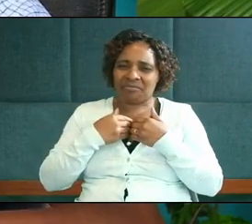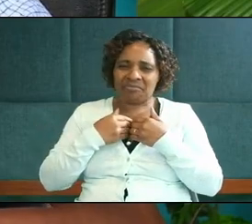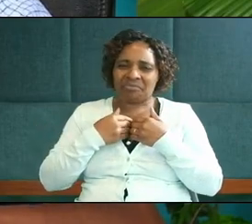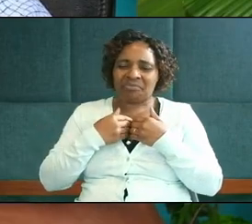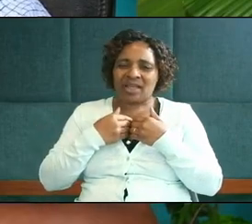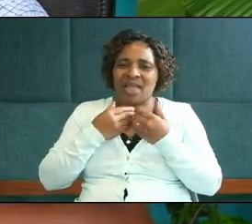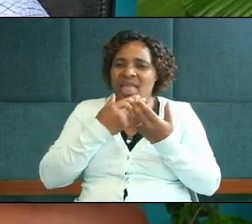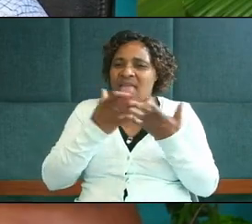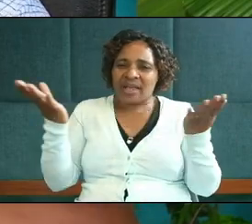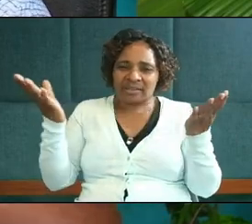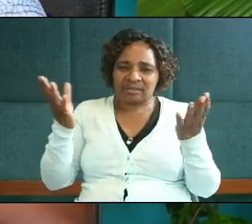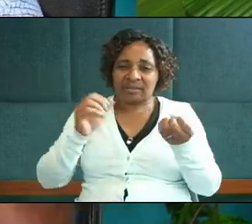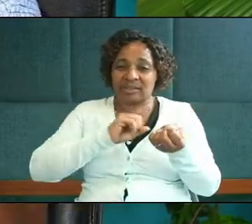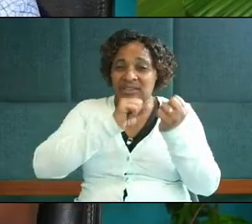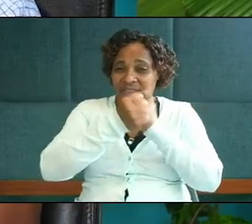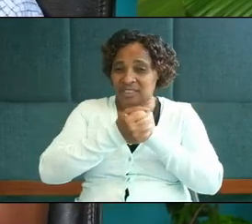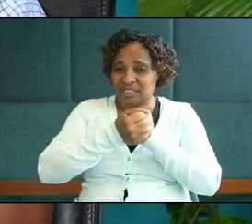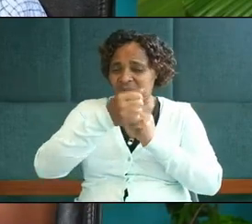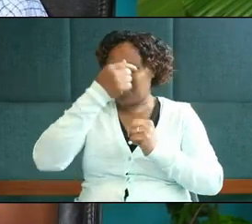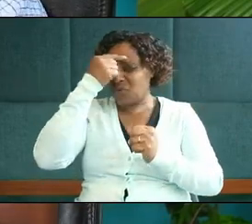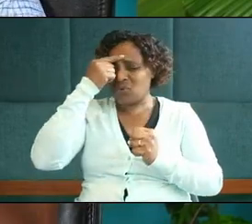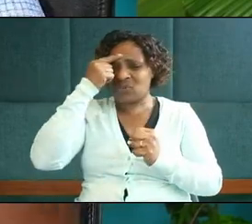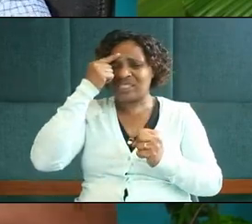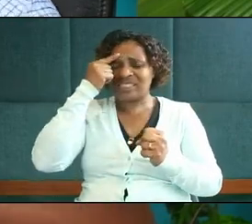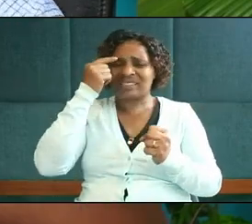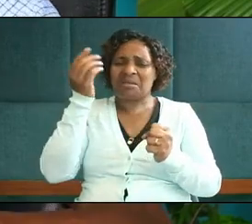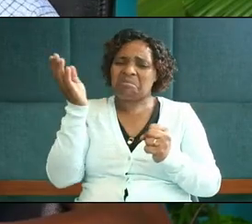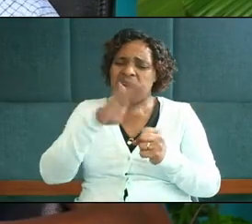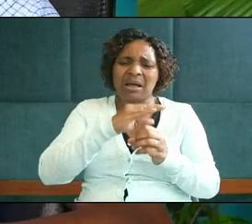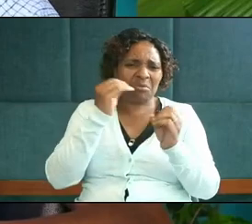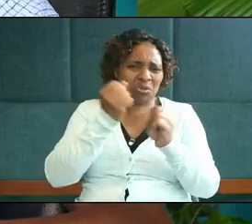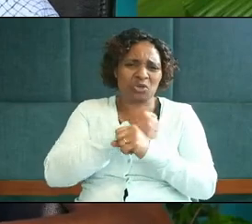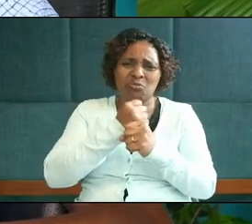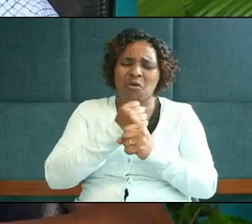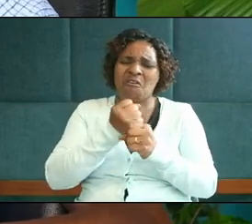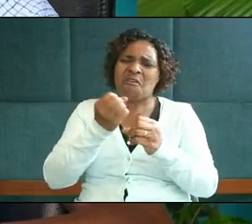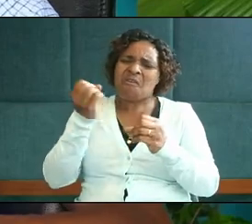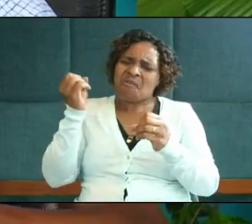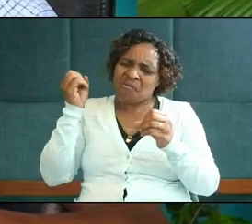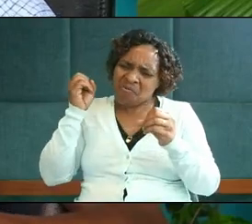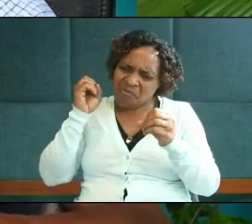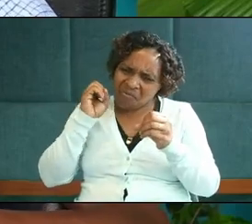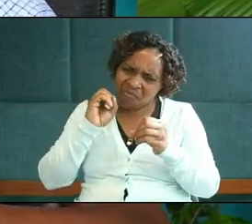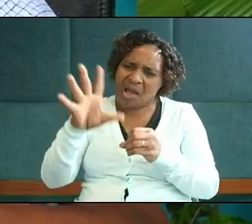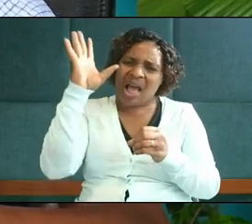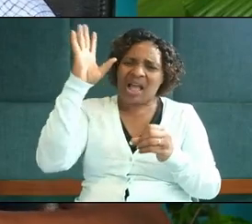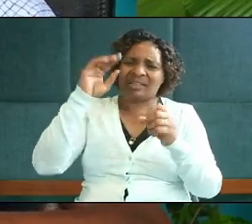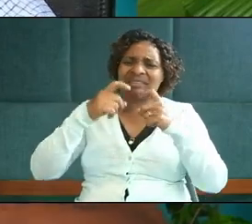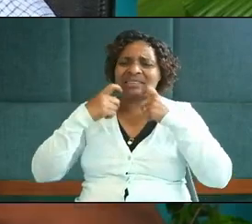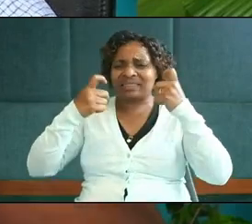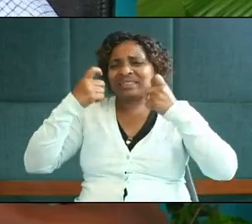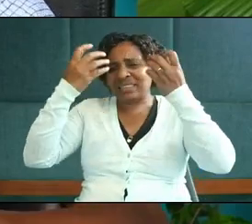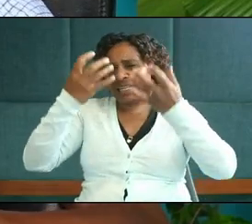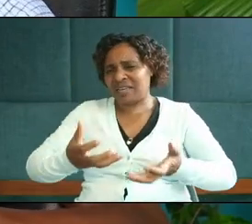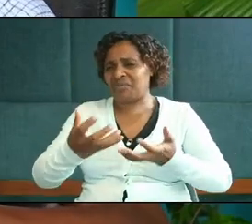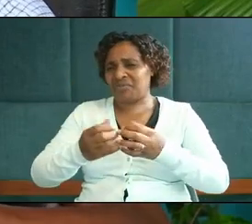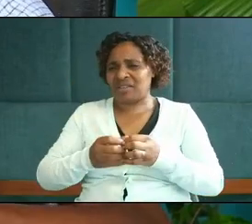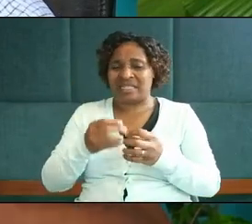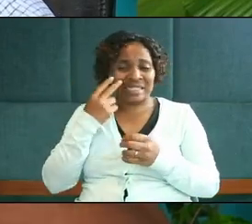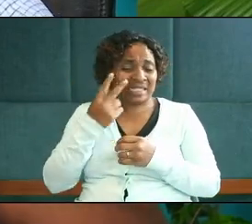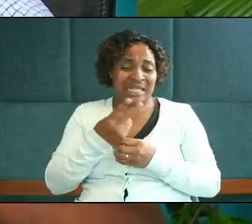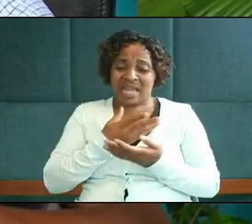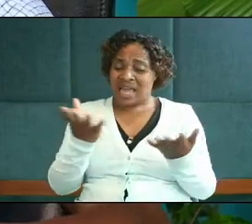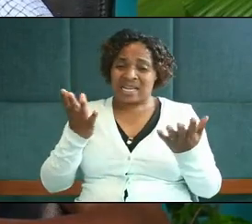back because they were too far into sin, that they couldn't correct. They couldn't see any meaning